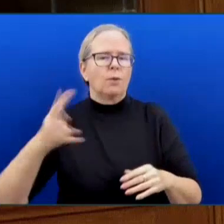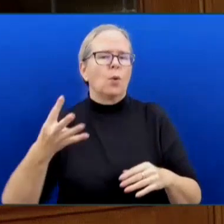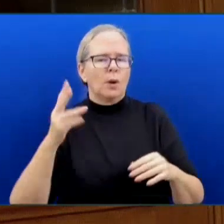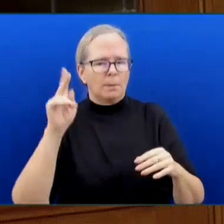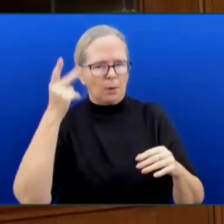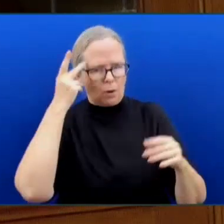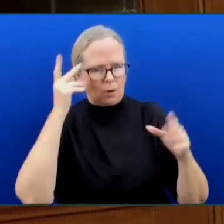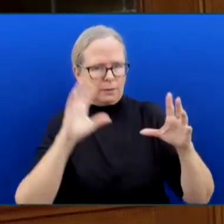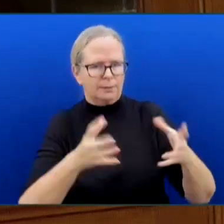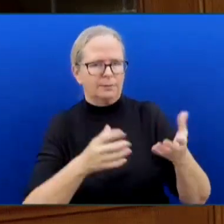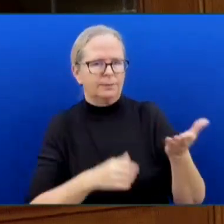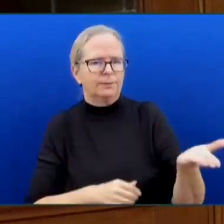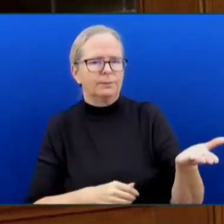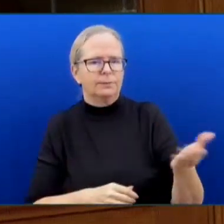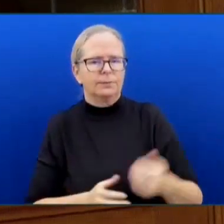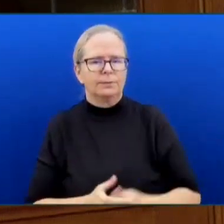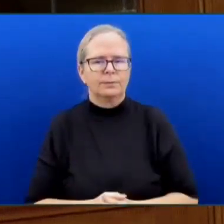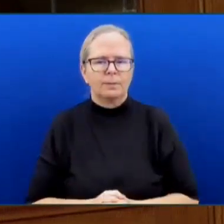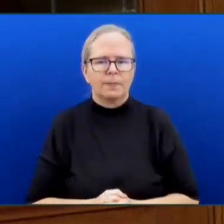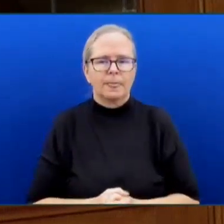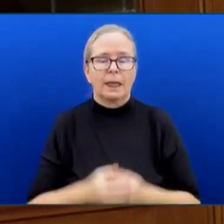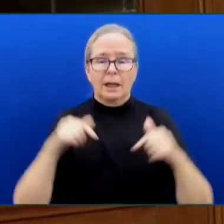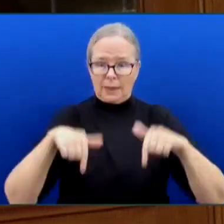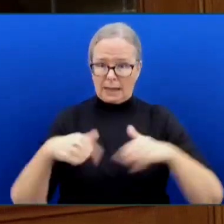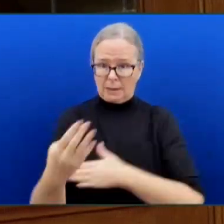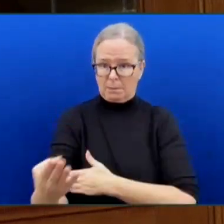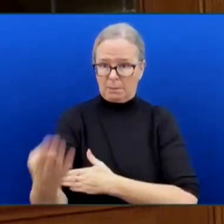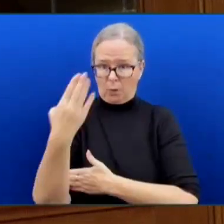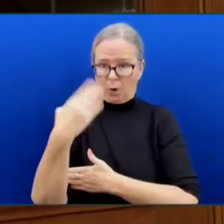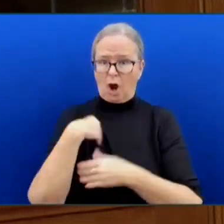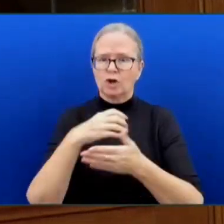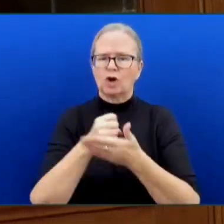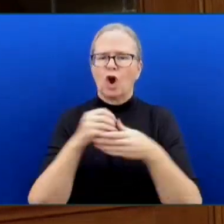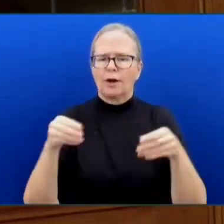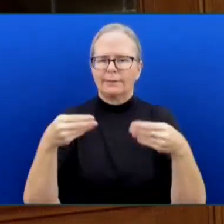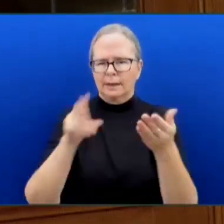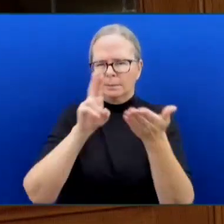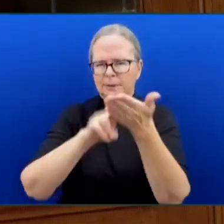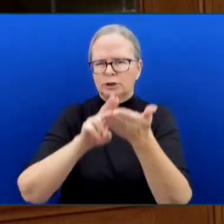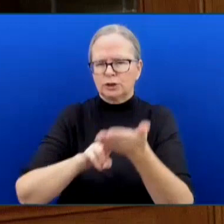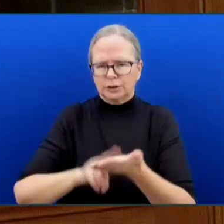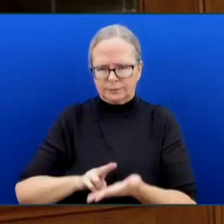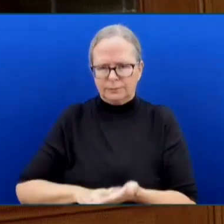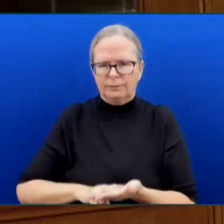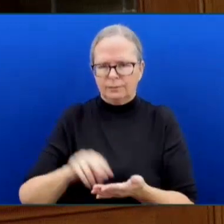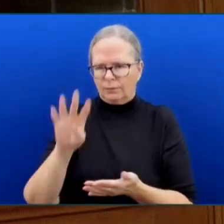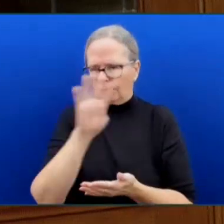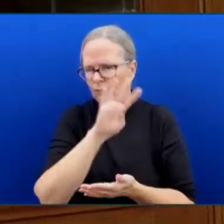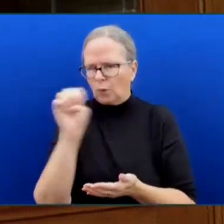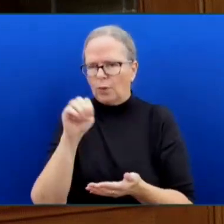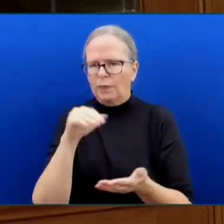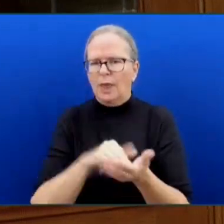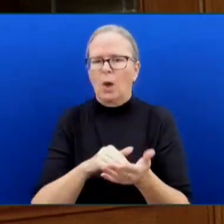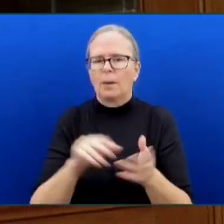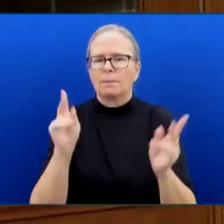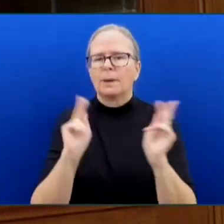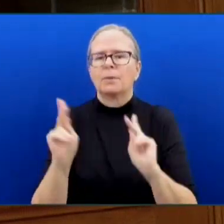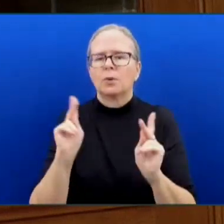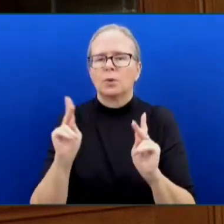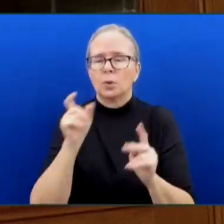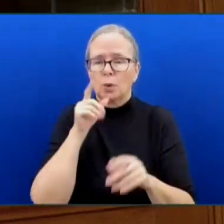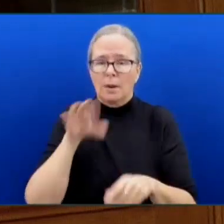over 40,000 Surrey residents and taxpayers who are asking this government to keep the Royal Canadian Mounted